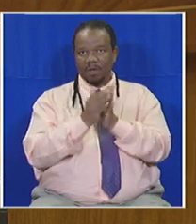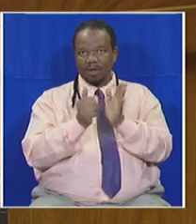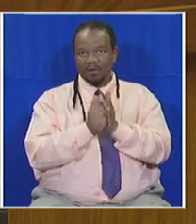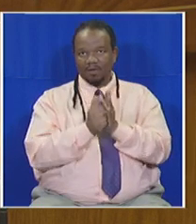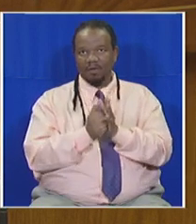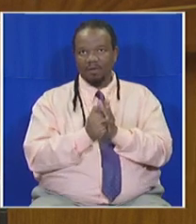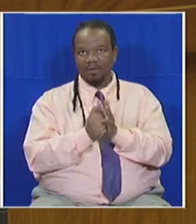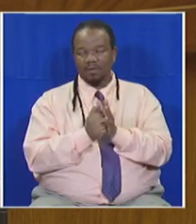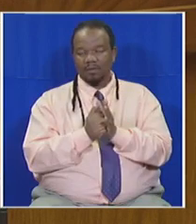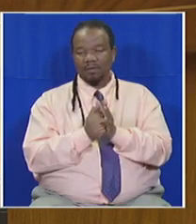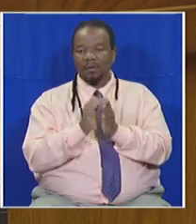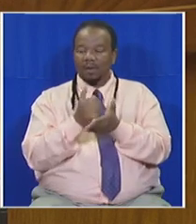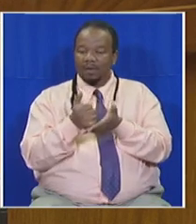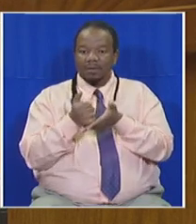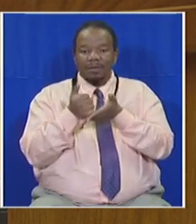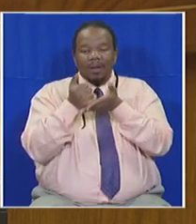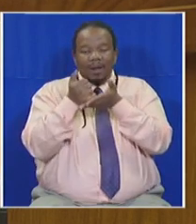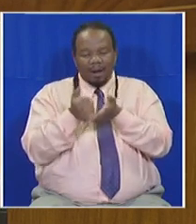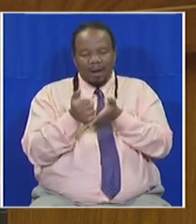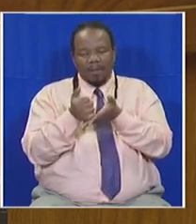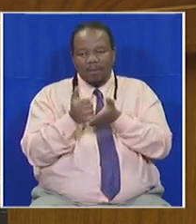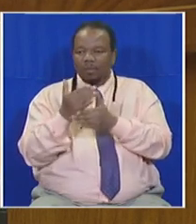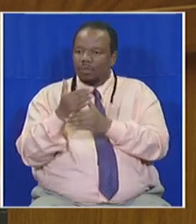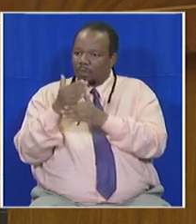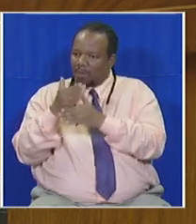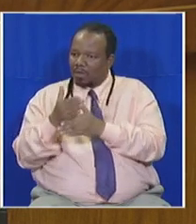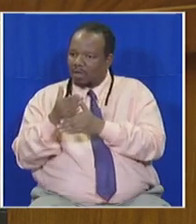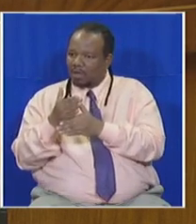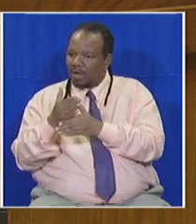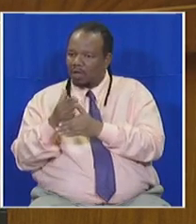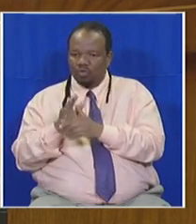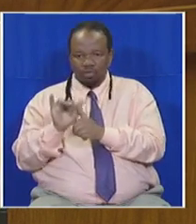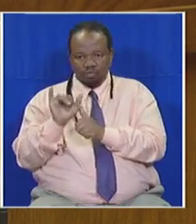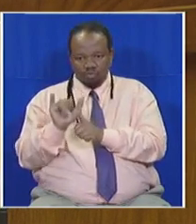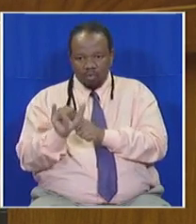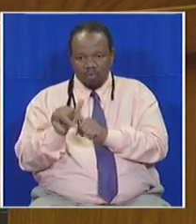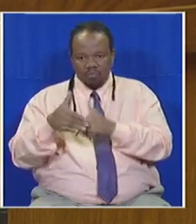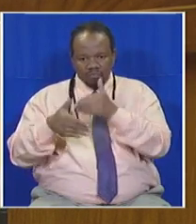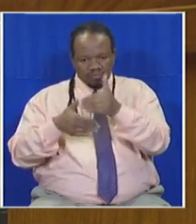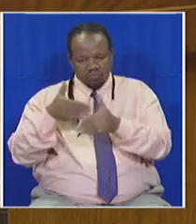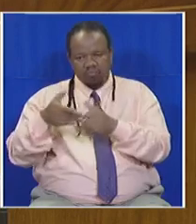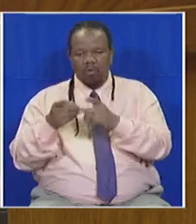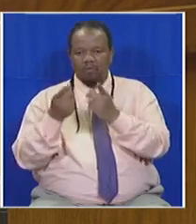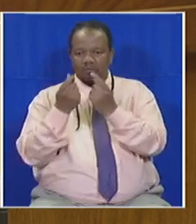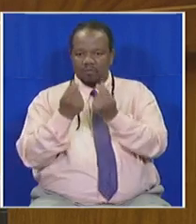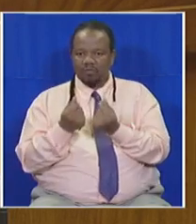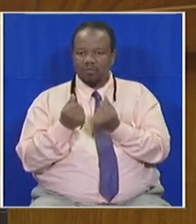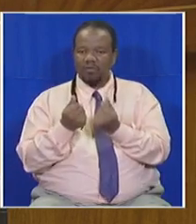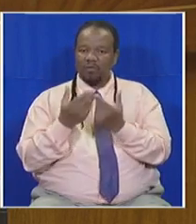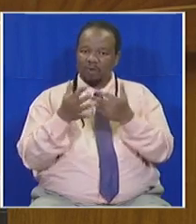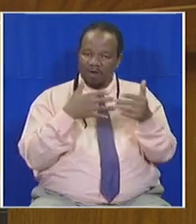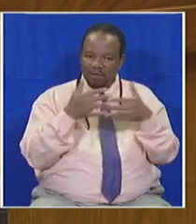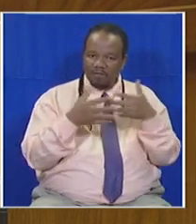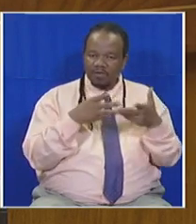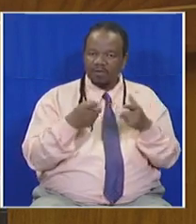to protect and secure sound and sustainable management of the fiscal and financial affairs of both